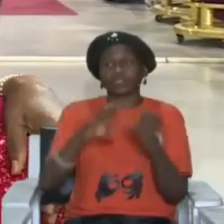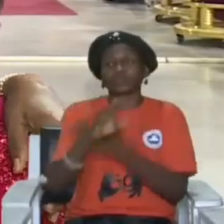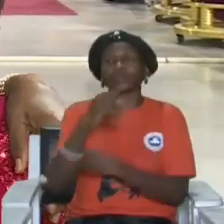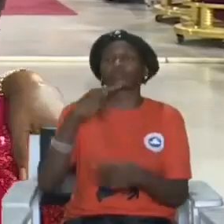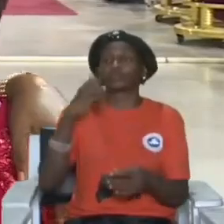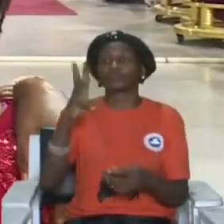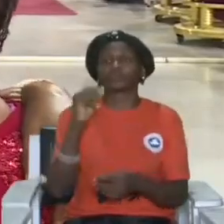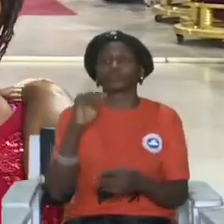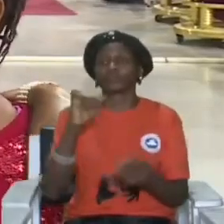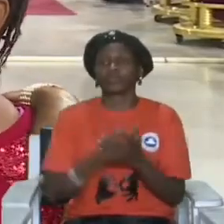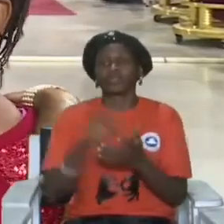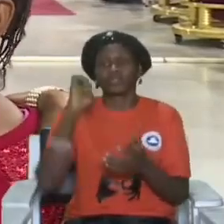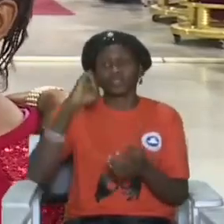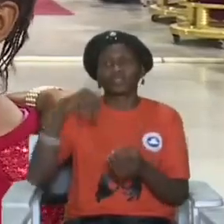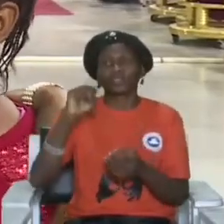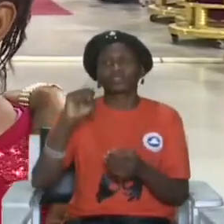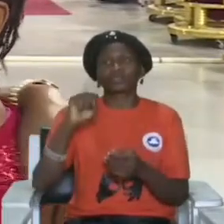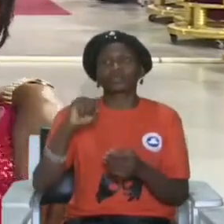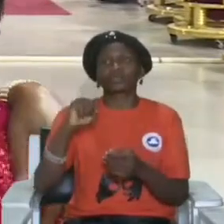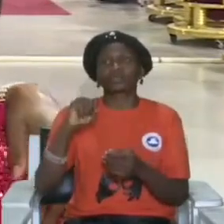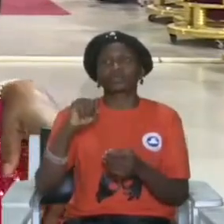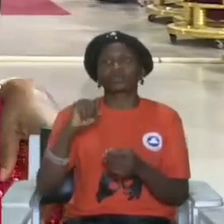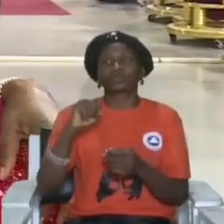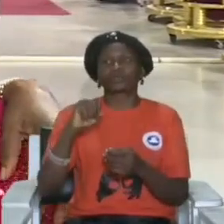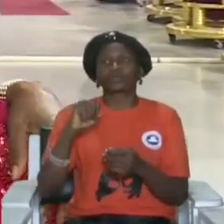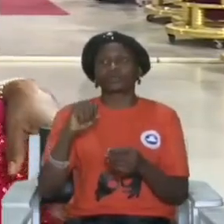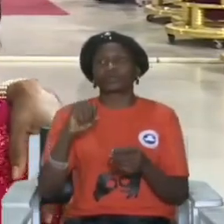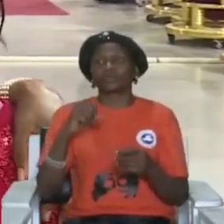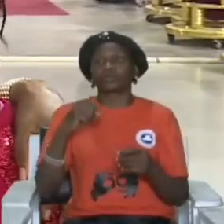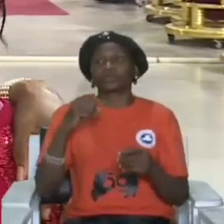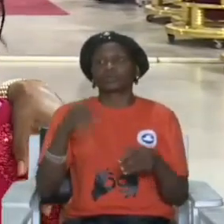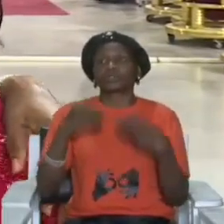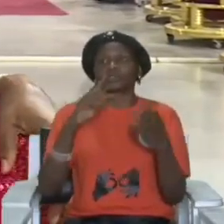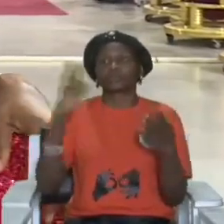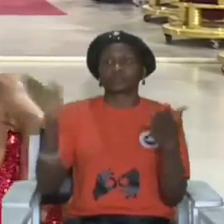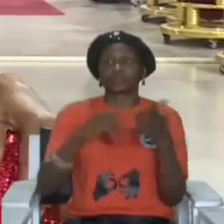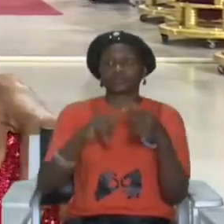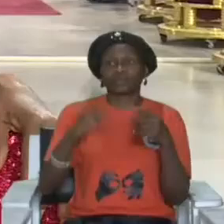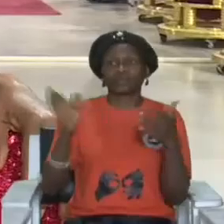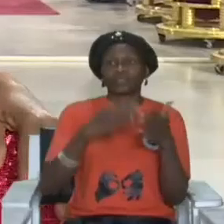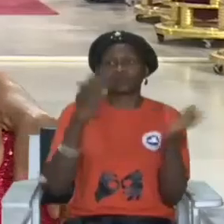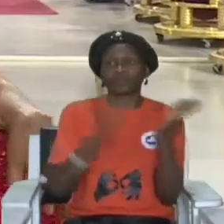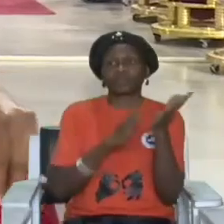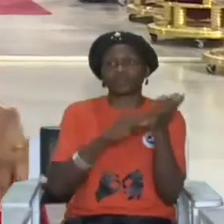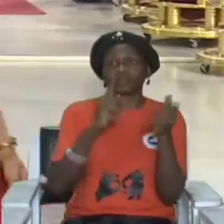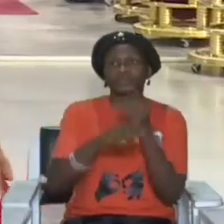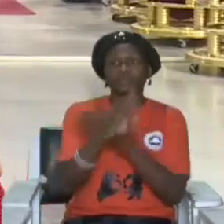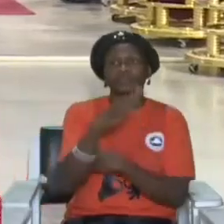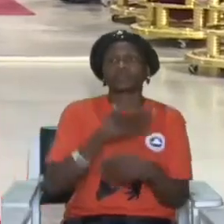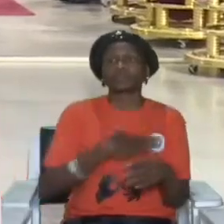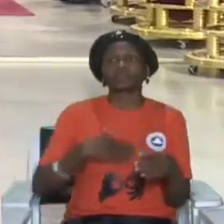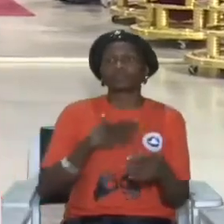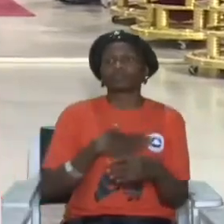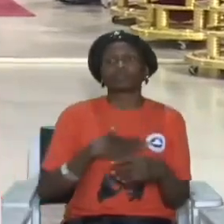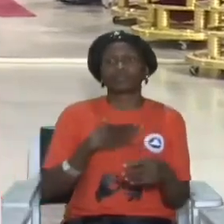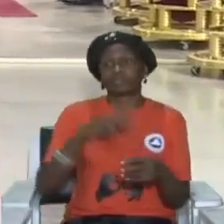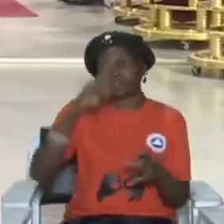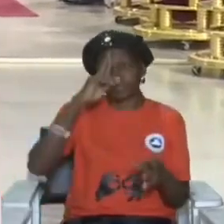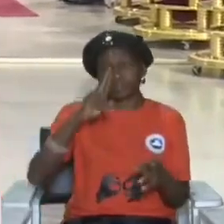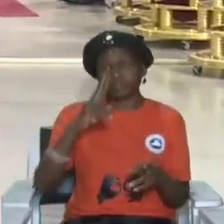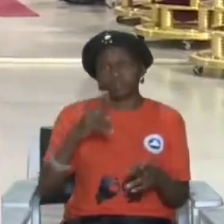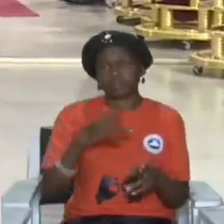me that I should give her mic to sing praises unto his name. Please, please, sir.